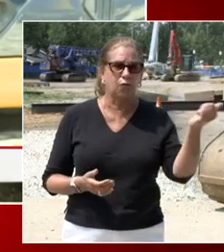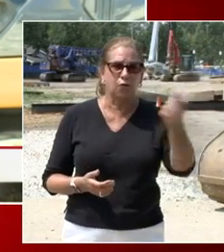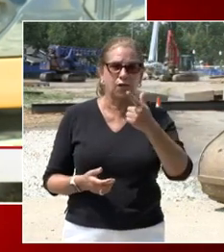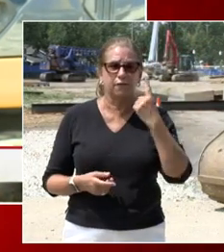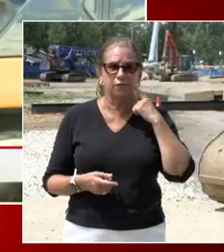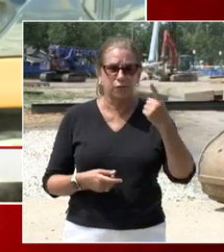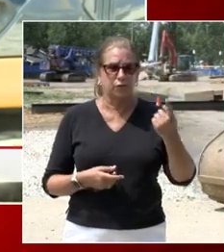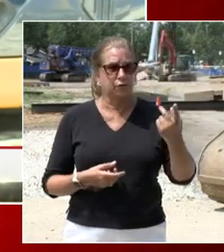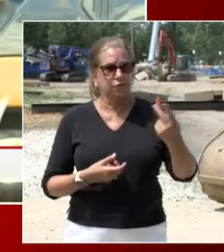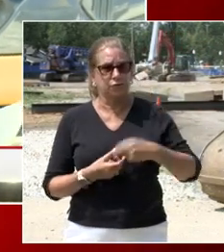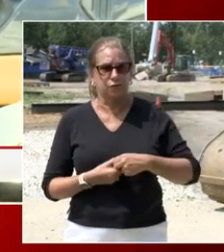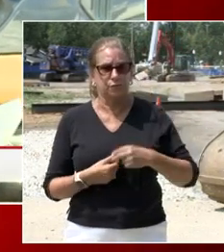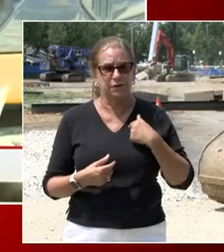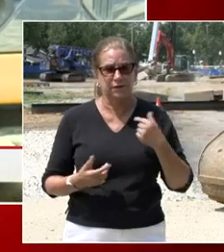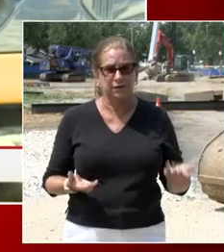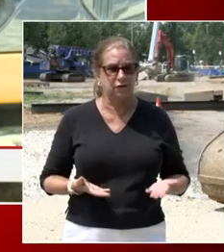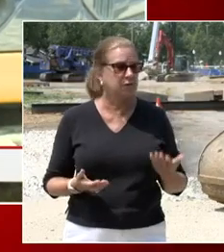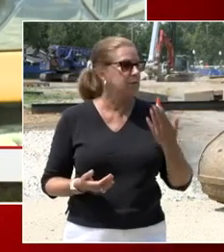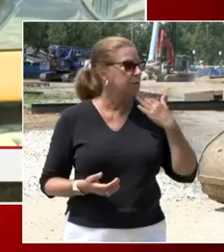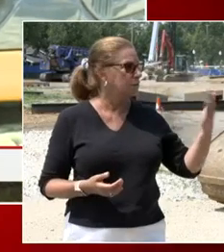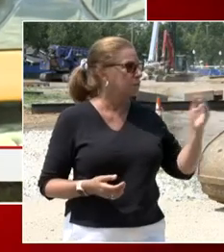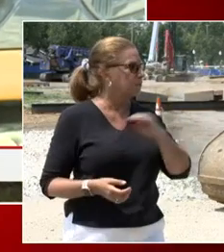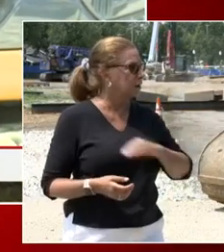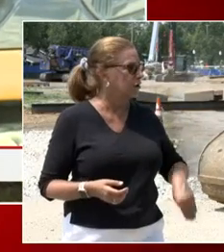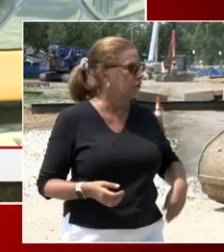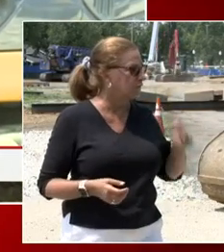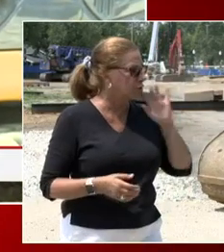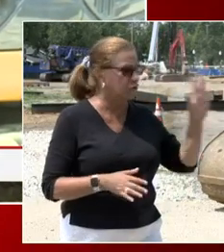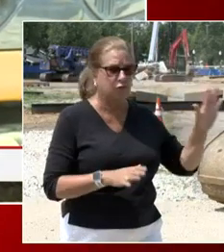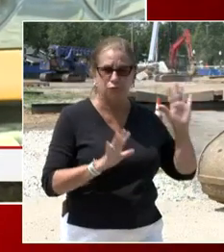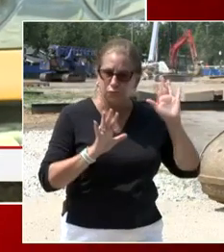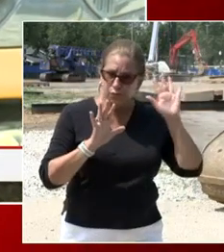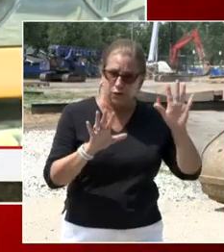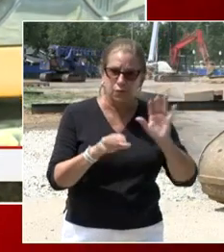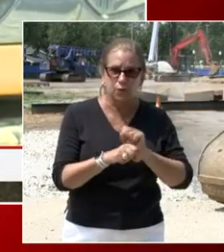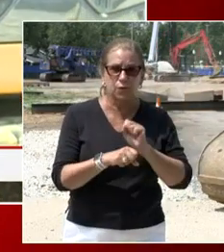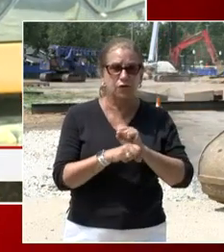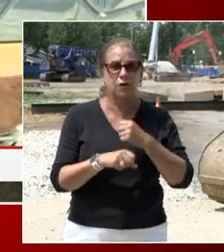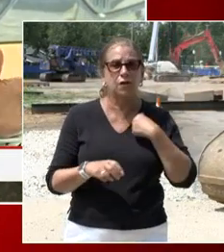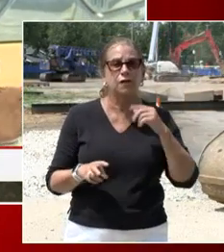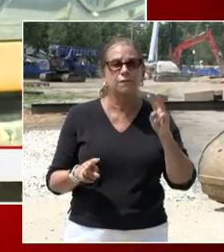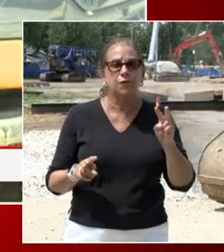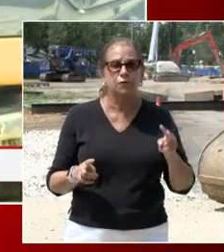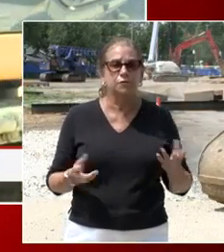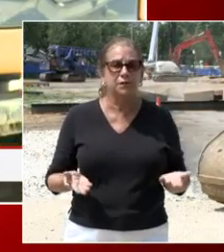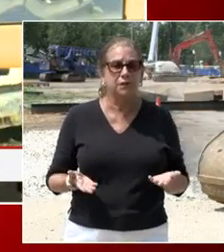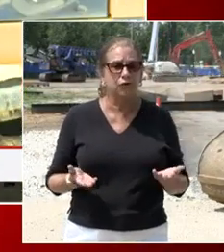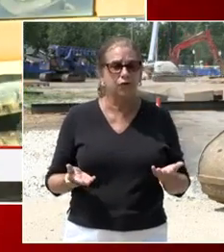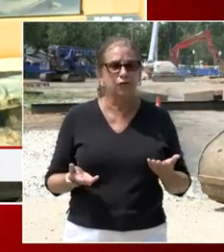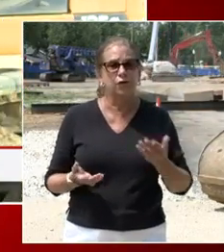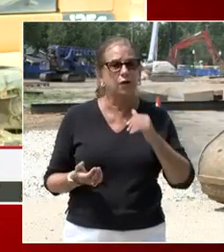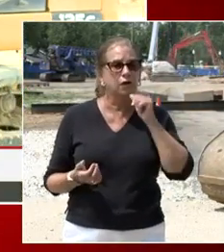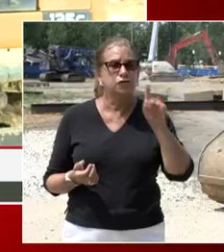doing, and we will look forward to being here for not just the groundbreaking, but the ribbon cutting. All right.